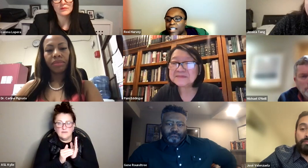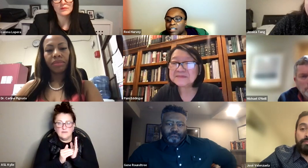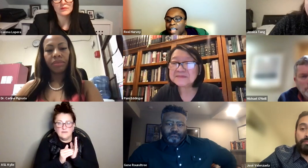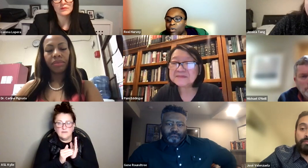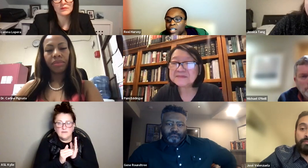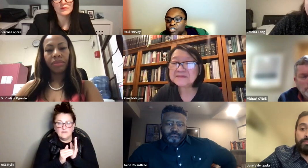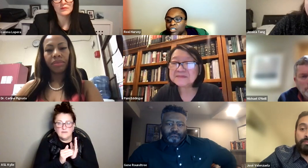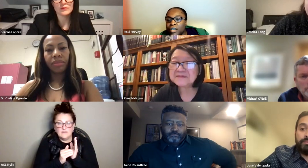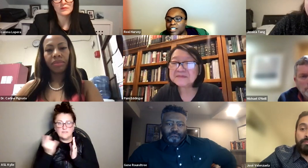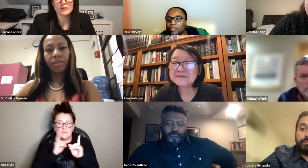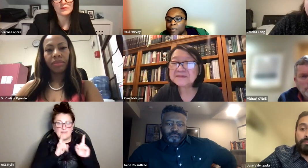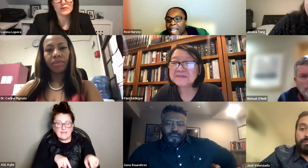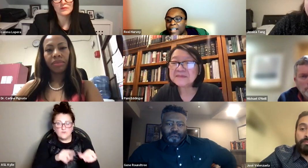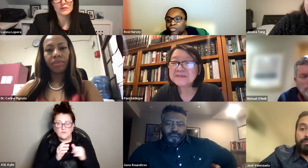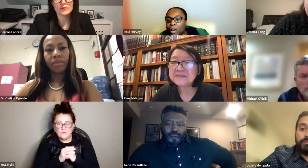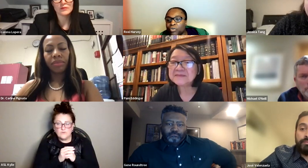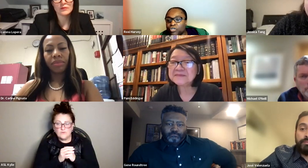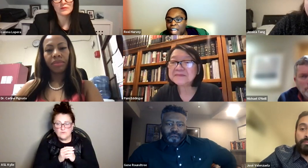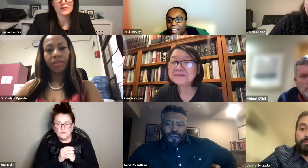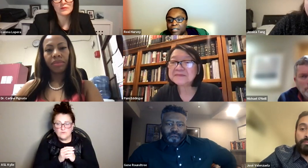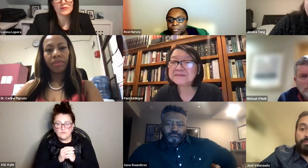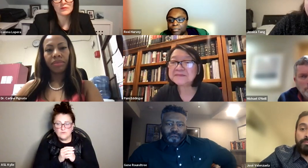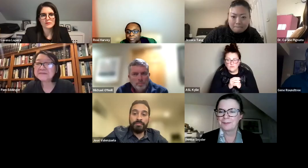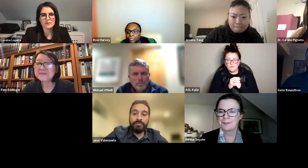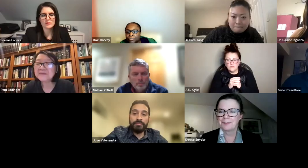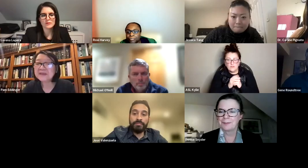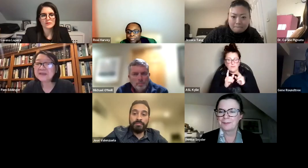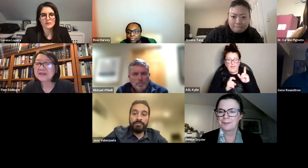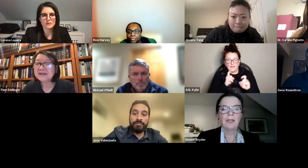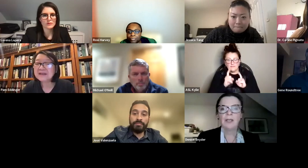can actually answer that question, since it's been asked throughout the chat.